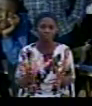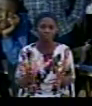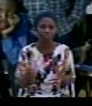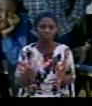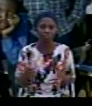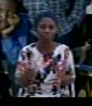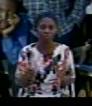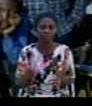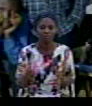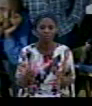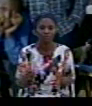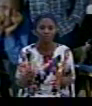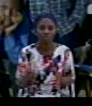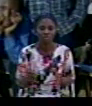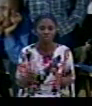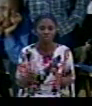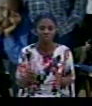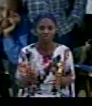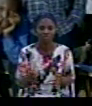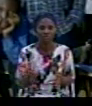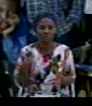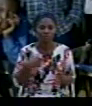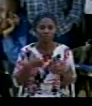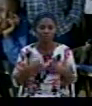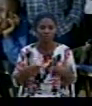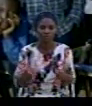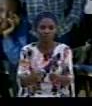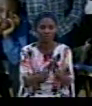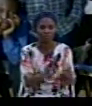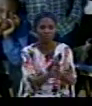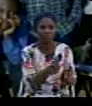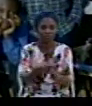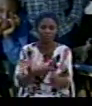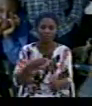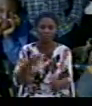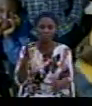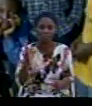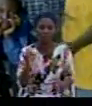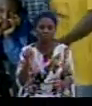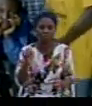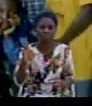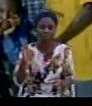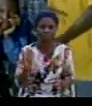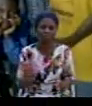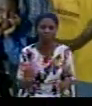We have this also from Facebook. This is coming in from